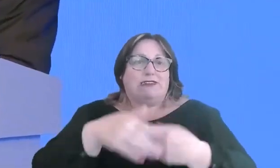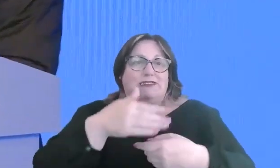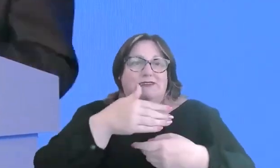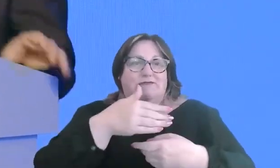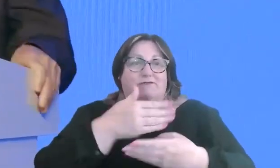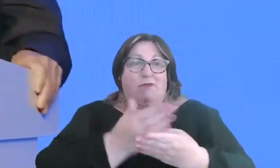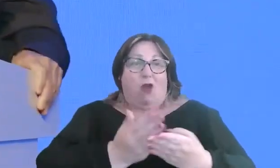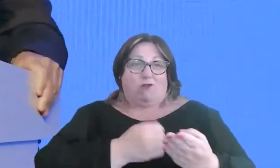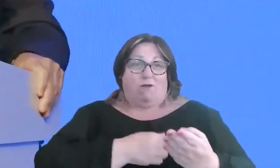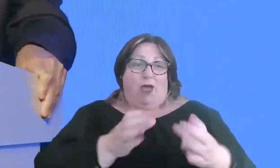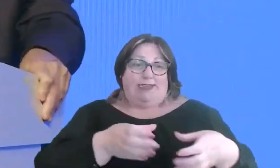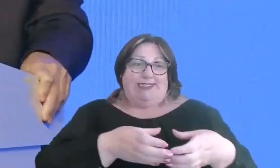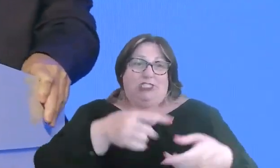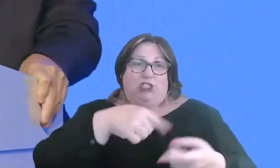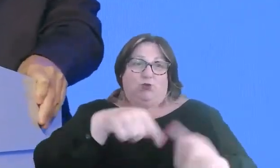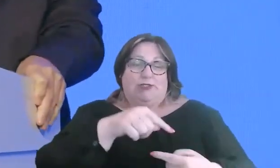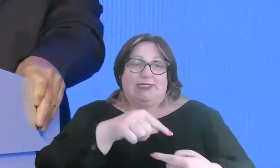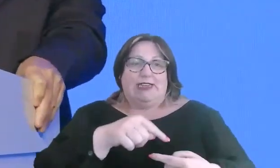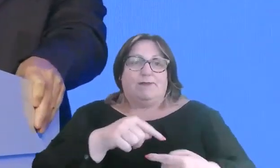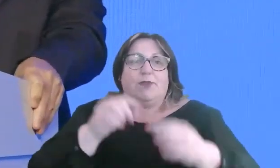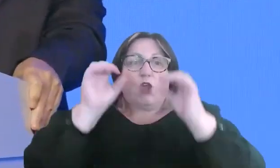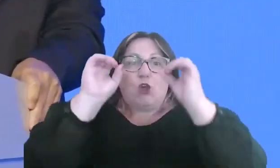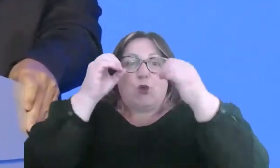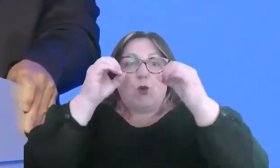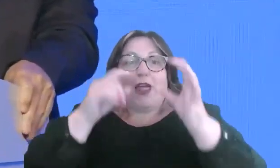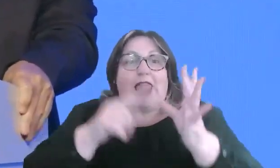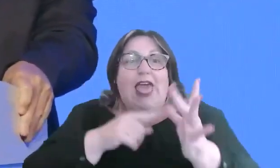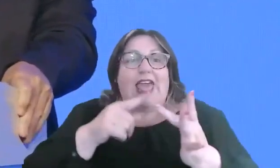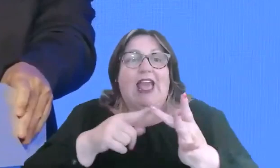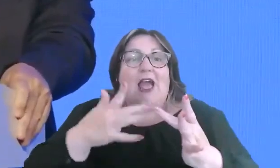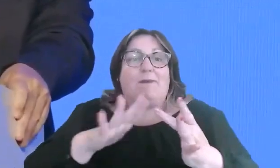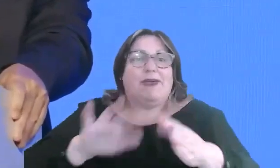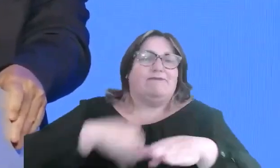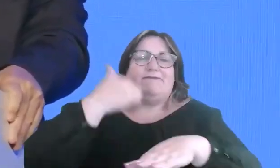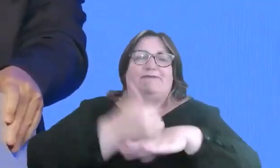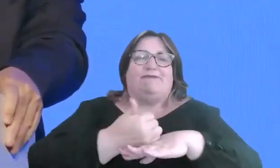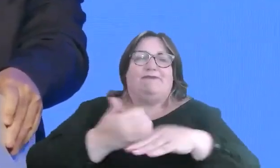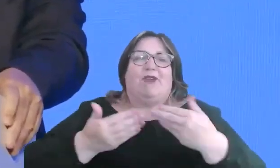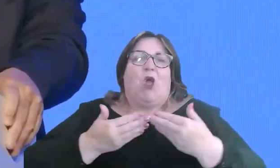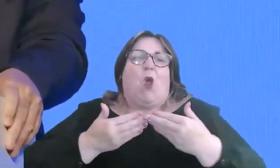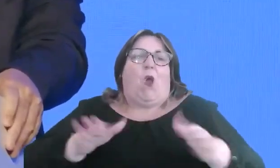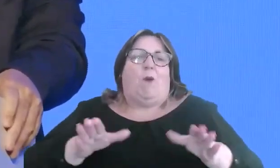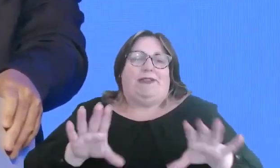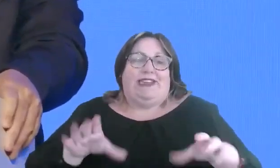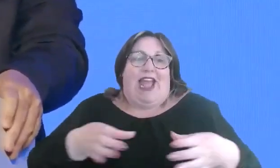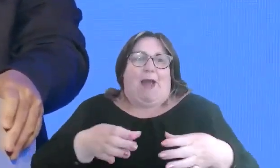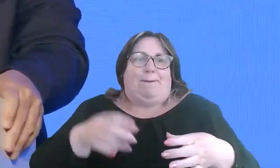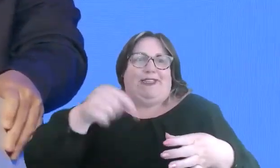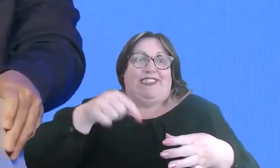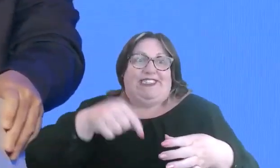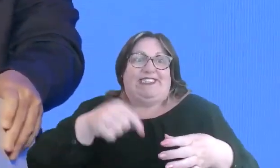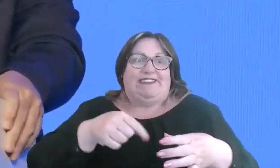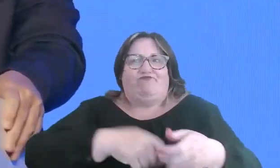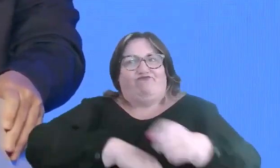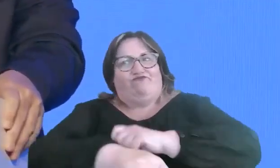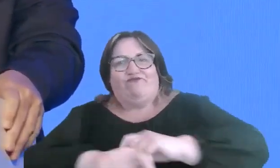sector? And Google AI have opened a campus there in Somerstown, taken up that challenge. It is